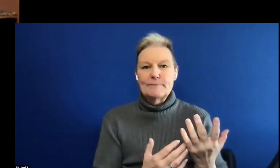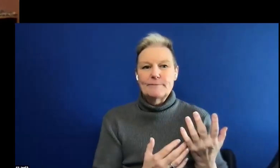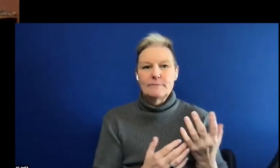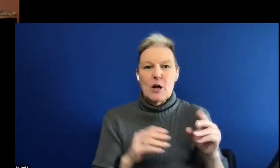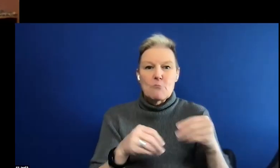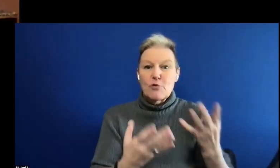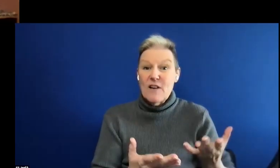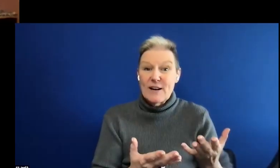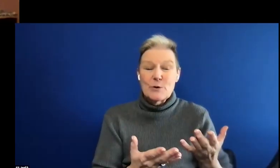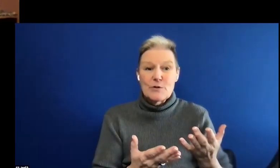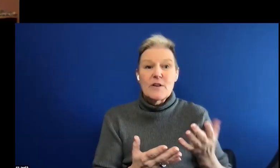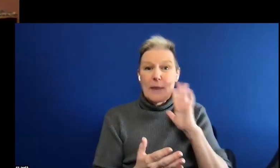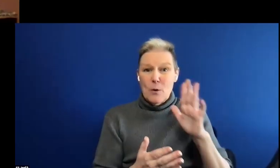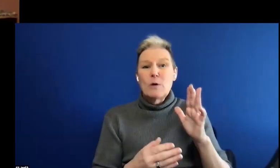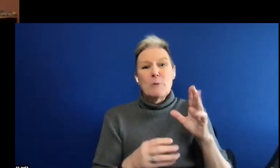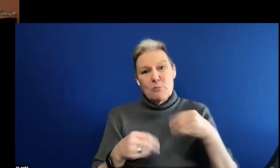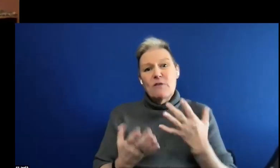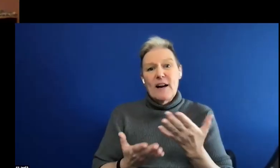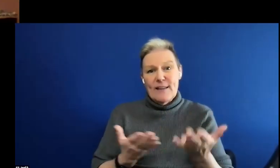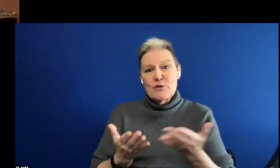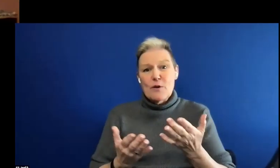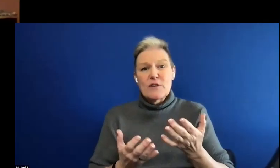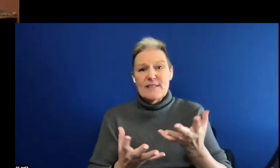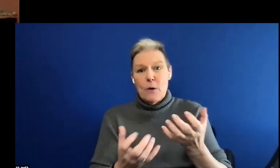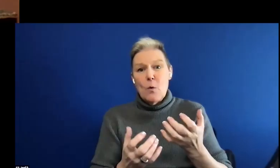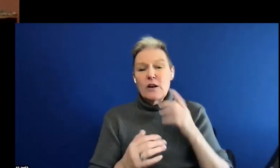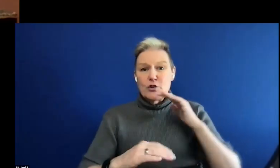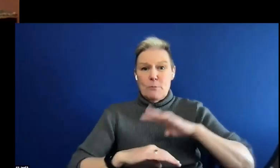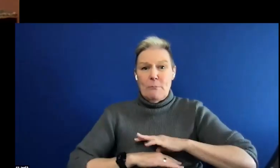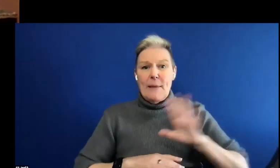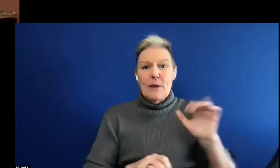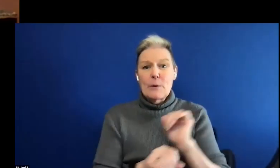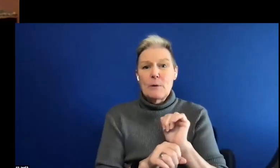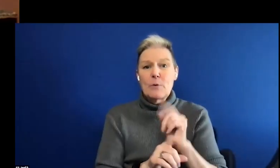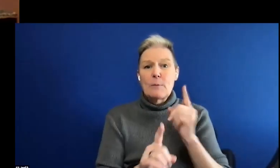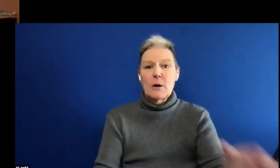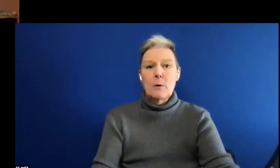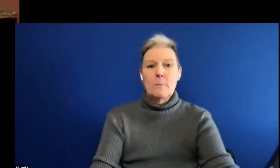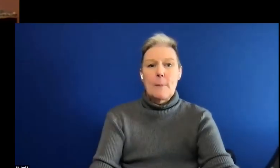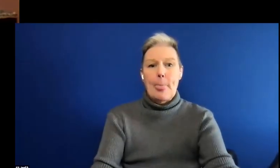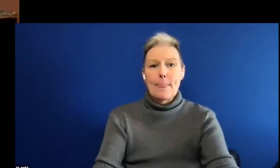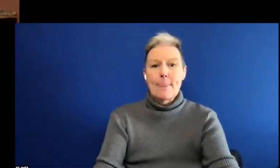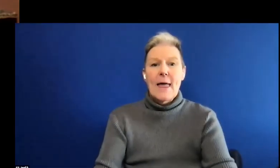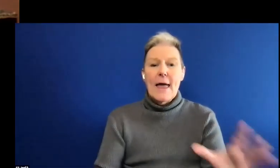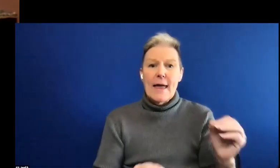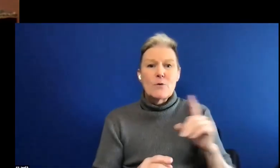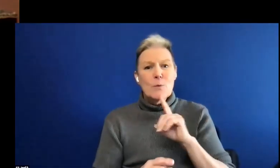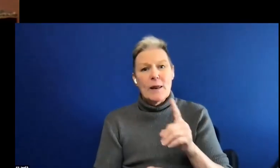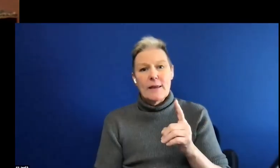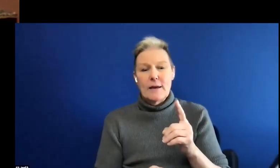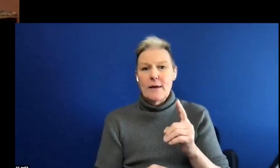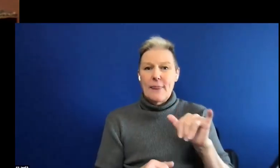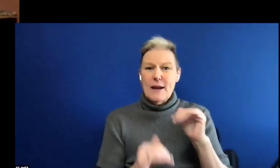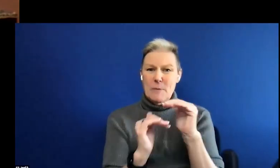are going to be providing the service that they're seeking to meet their employment goal. And in practice, that can be